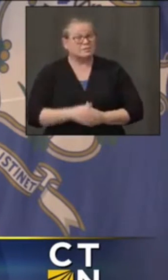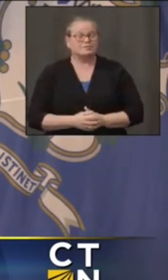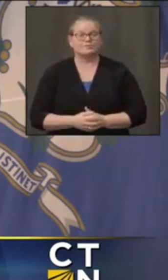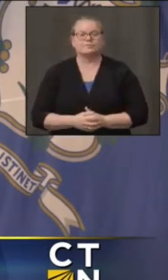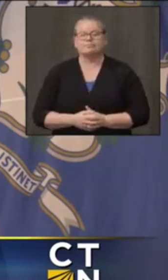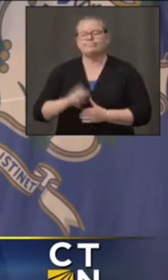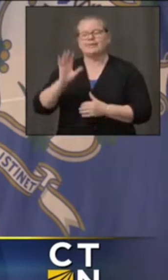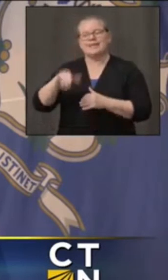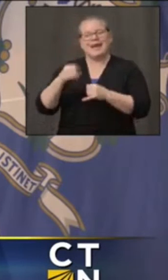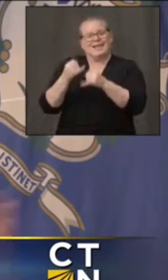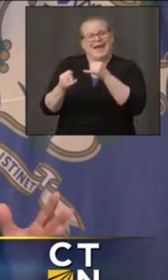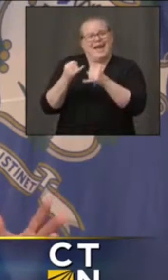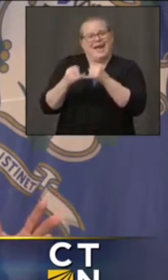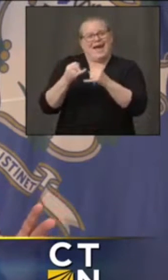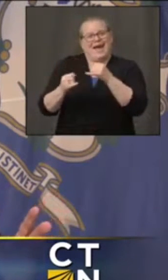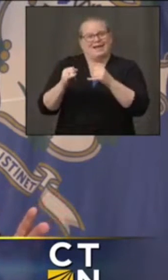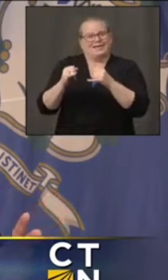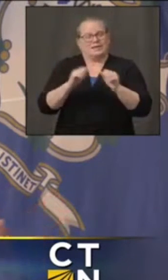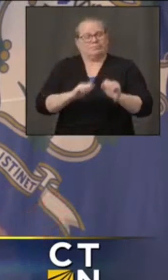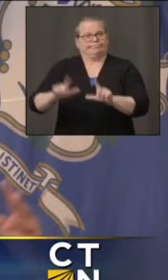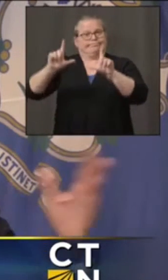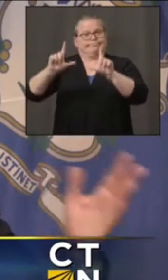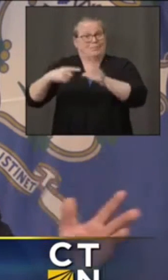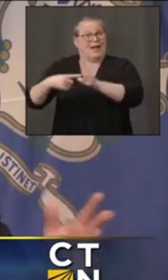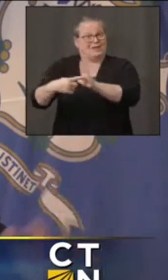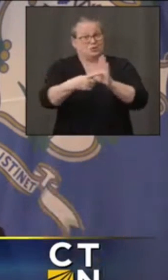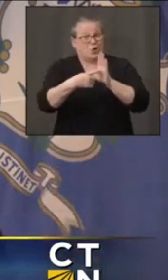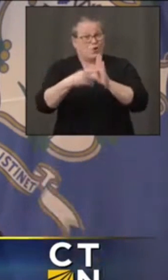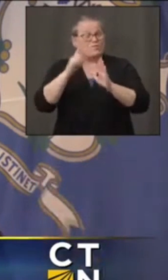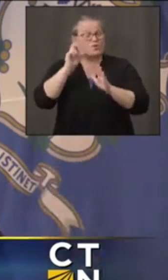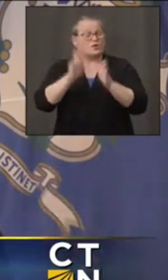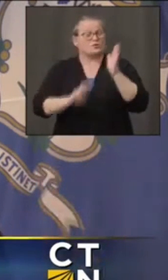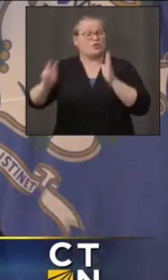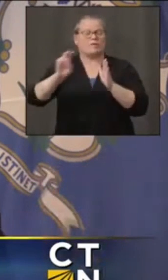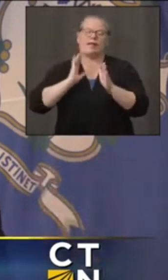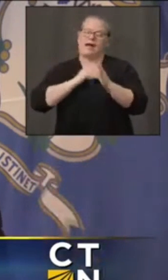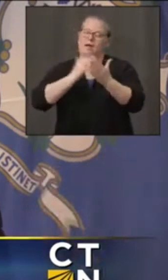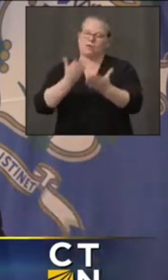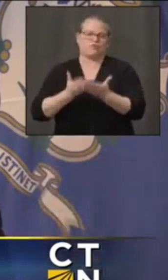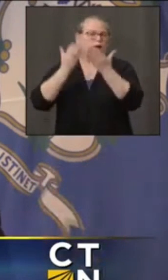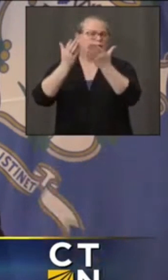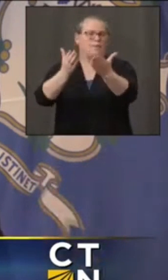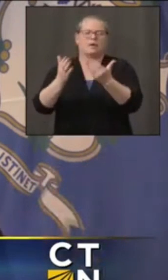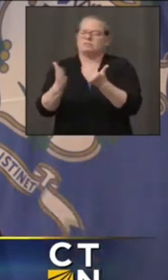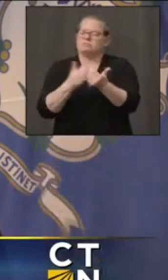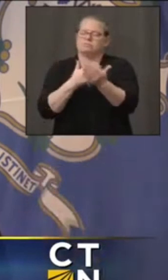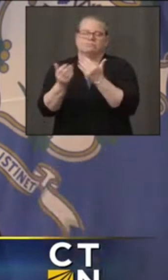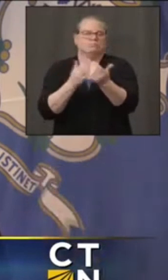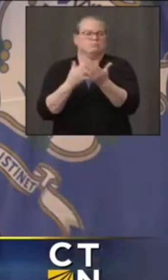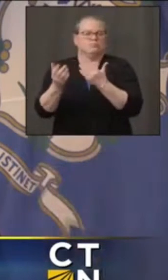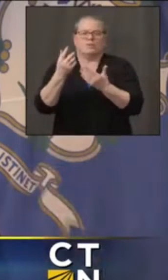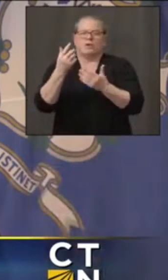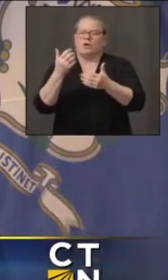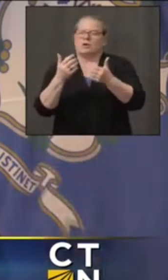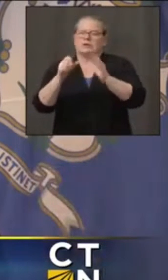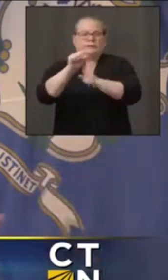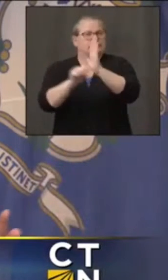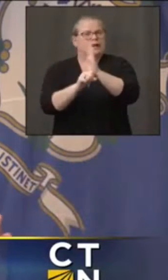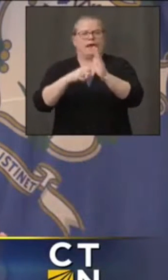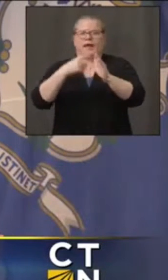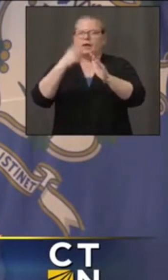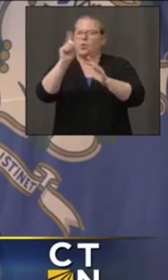the travel advisory, our recommendation wherever you're flying in from is quarantine and test. But